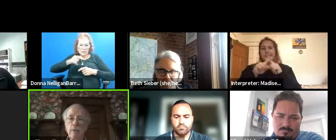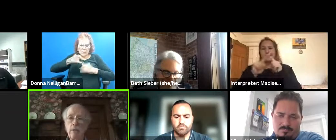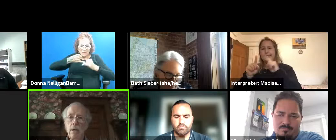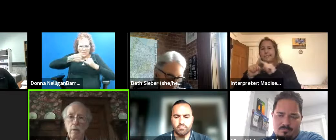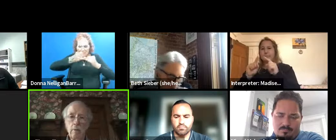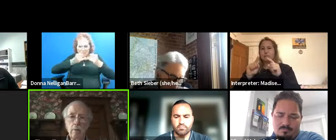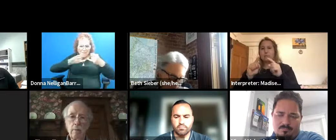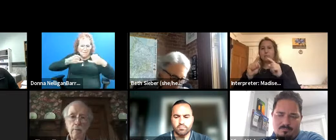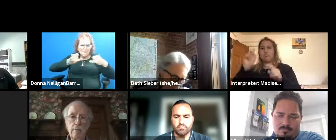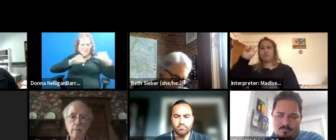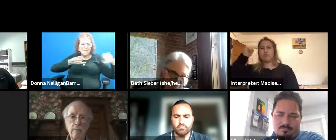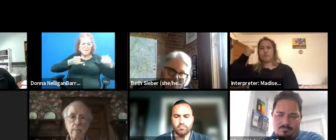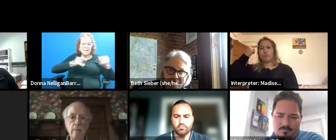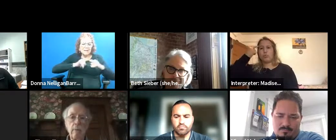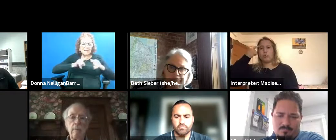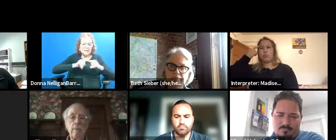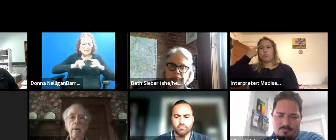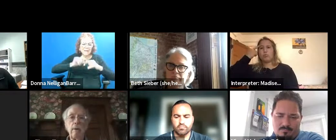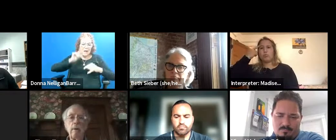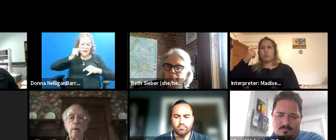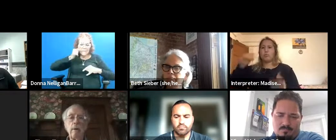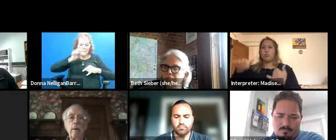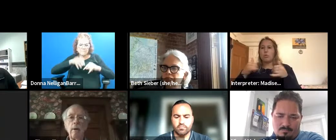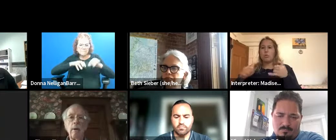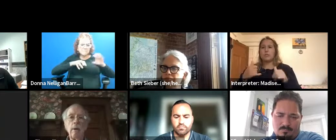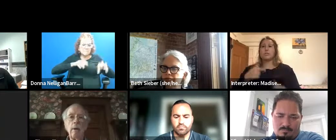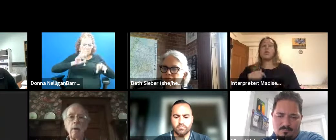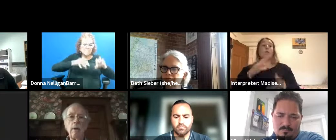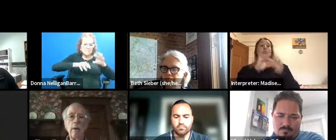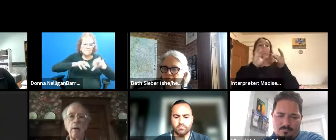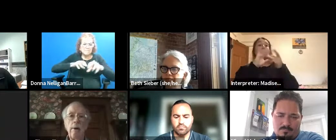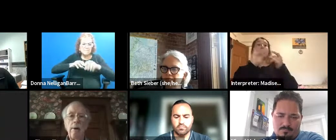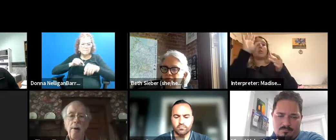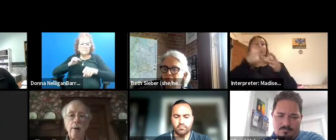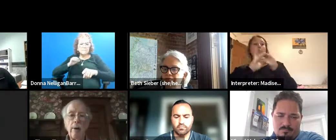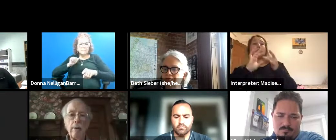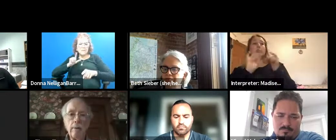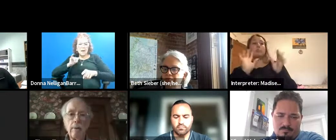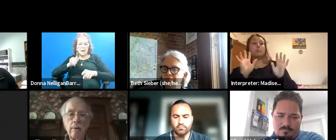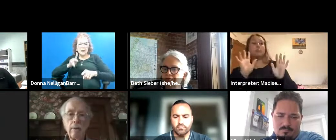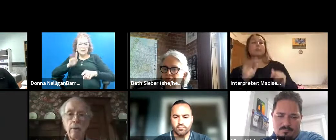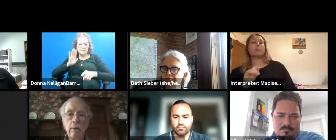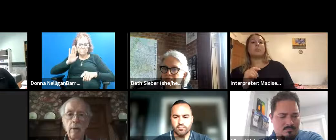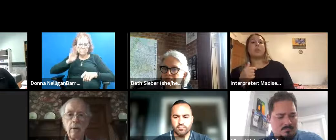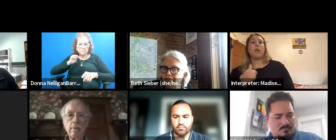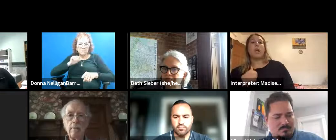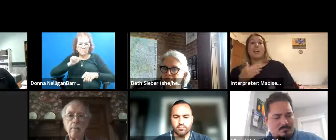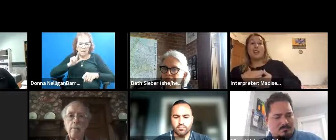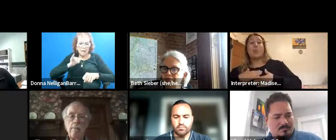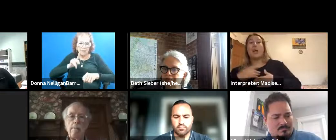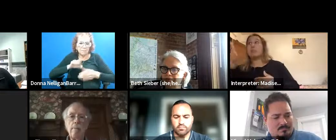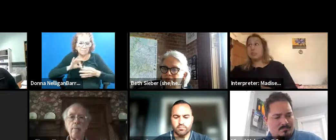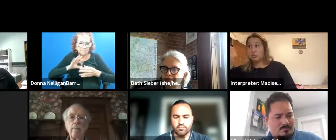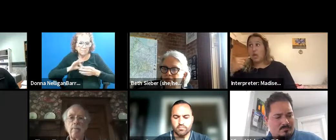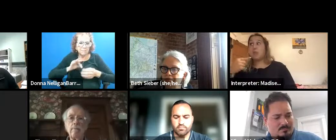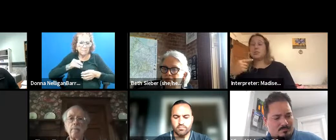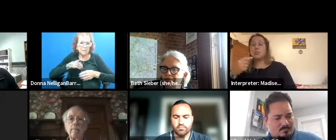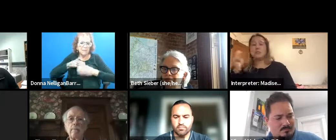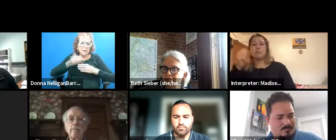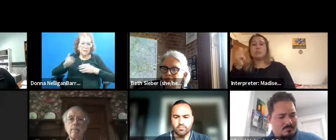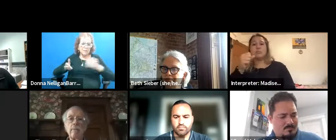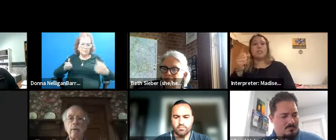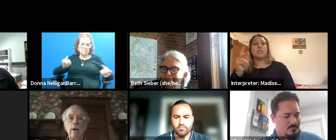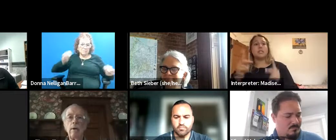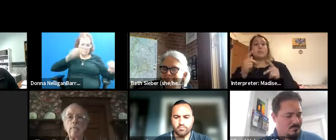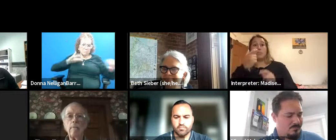So, Hey, I just wanted to say, because I just wanted to say I'm glad that Miguel kind of asked that one question, because I know there's people watching on